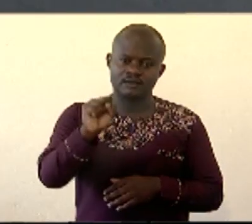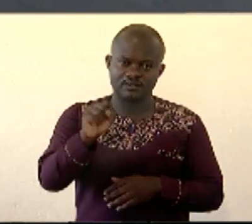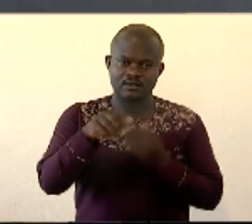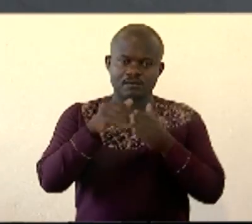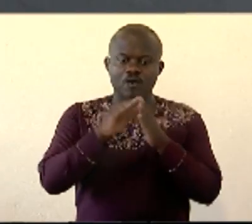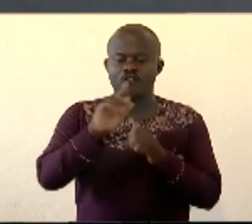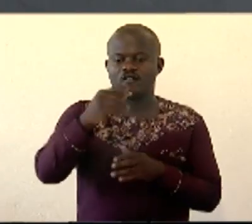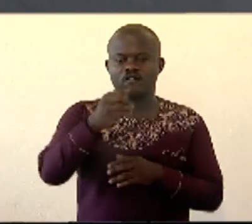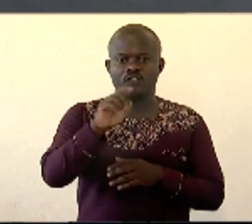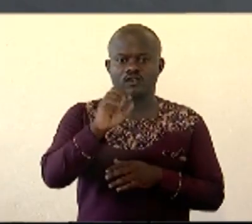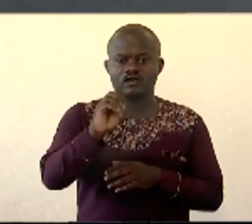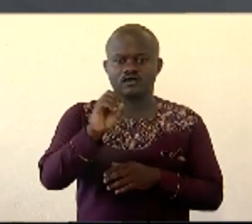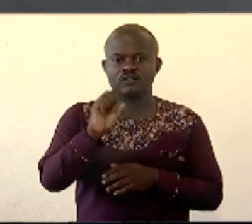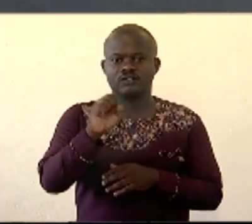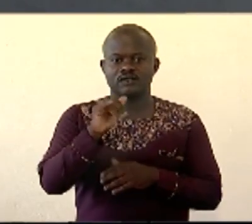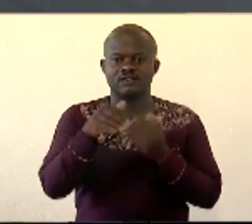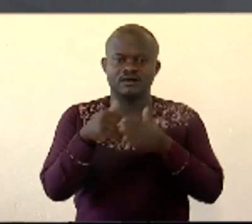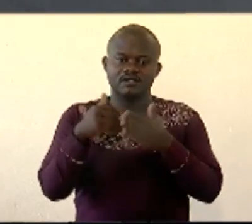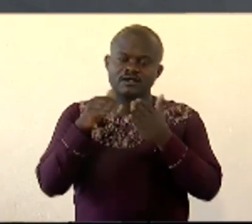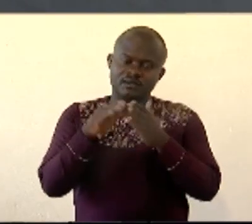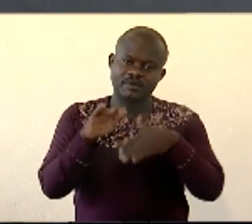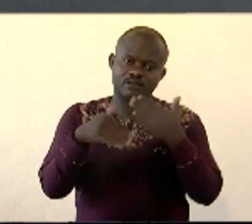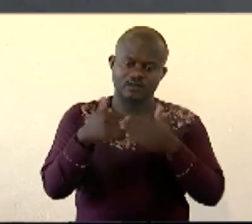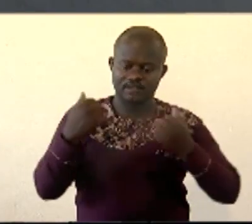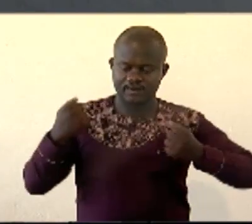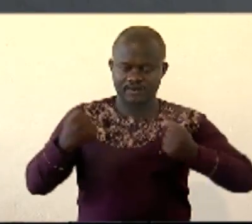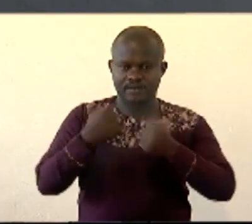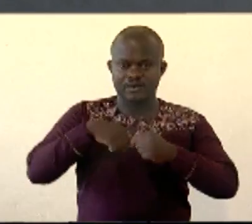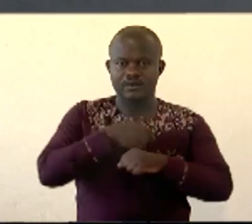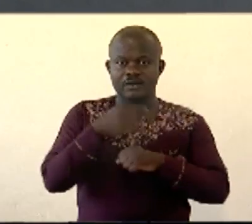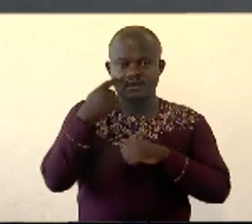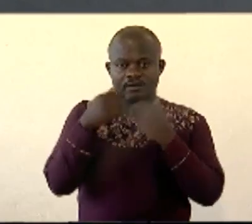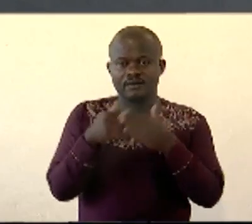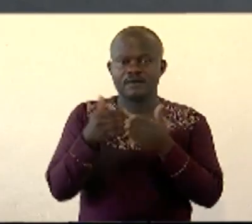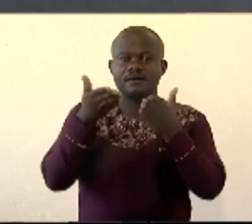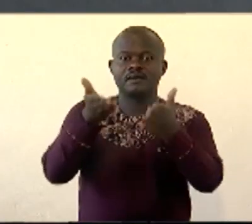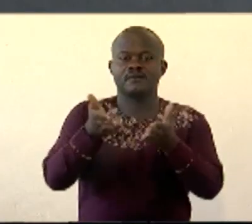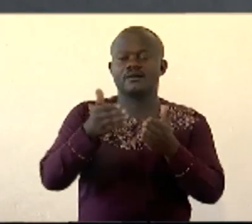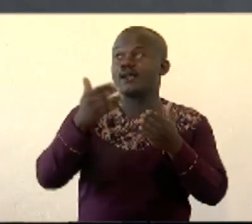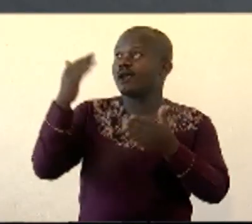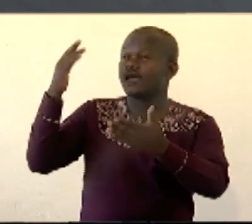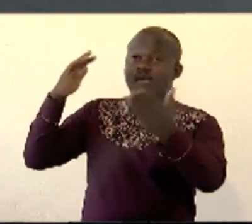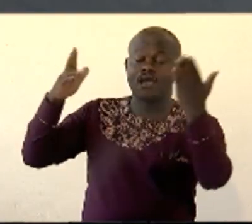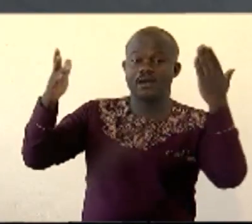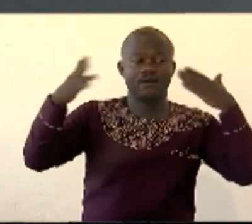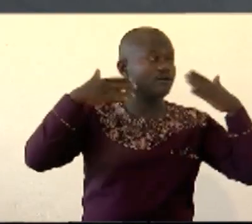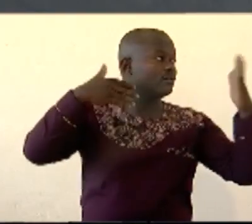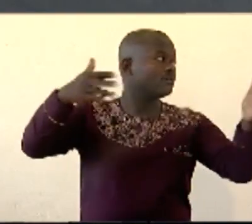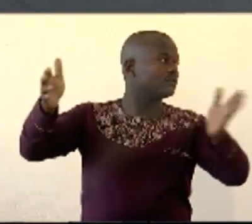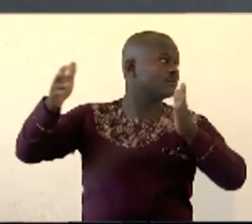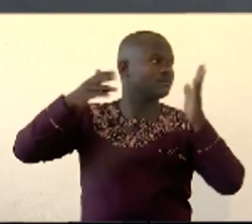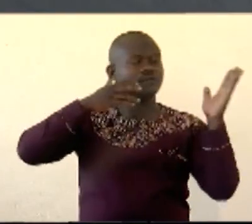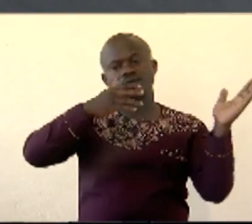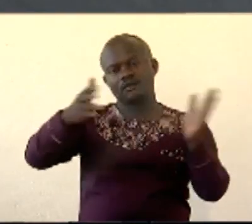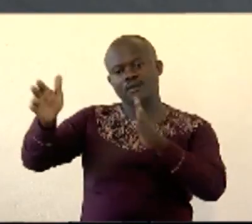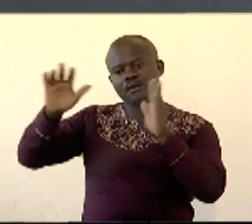more photosynthesis. They are able to trap sunlight energy. We say there is presence of airspace. Airspaces, talk